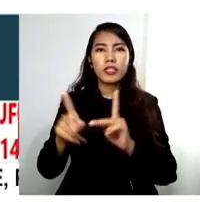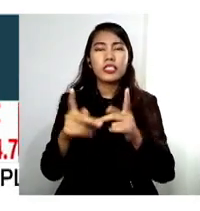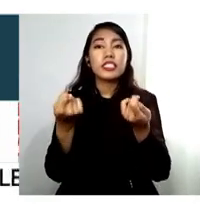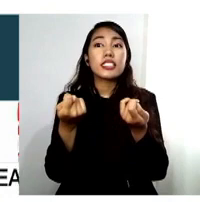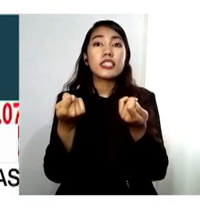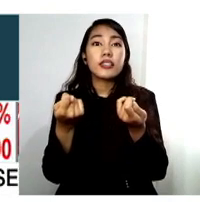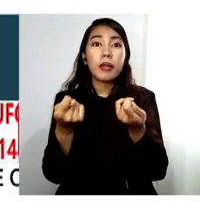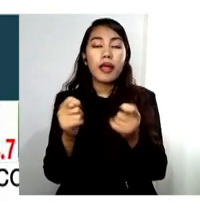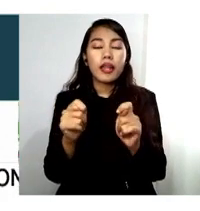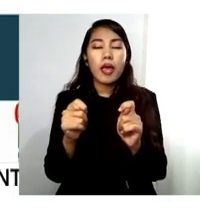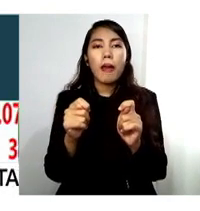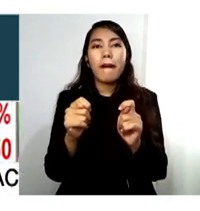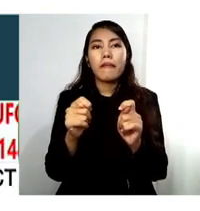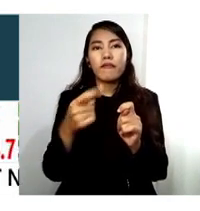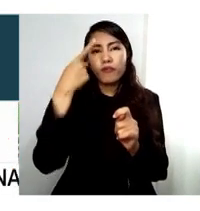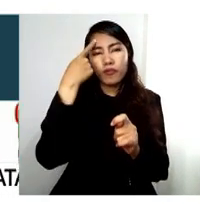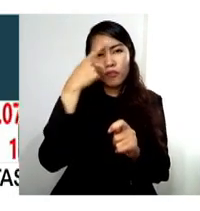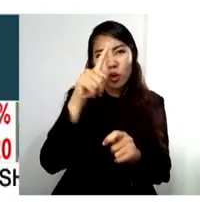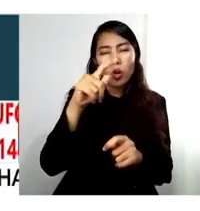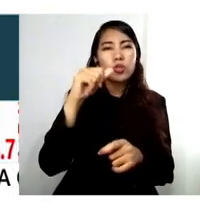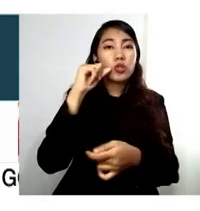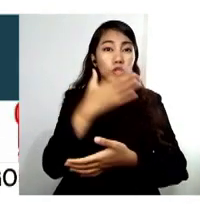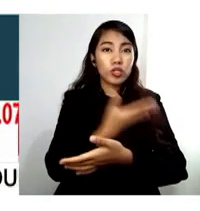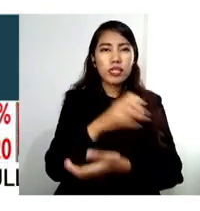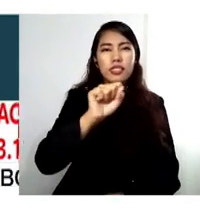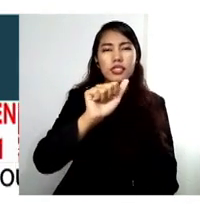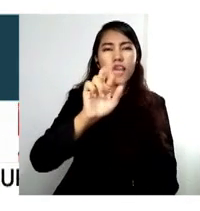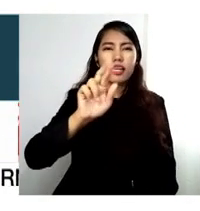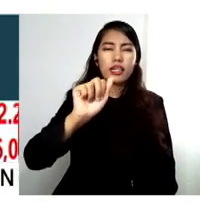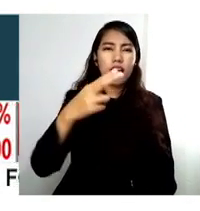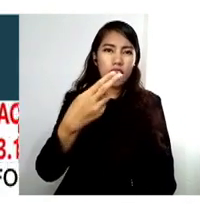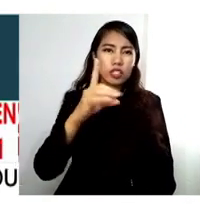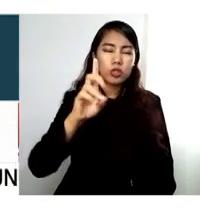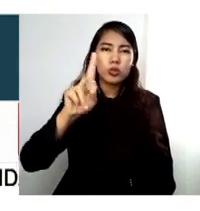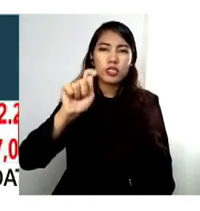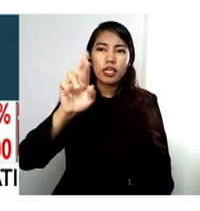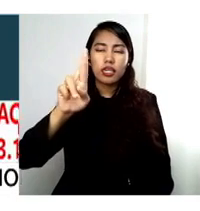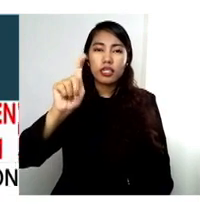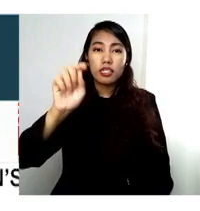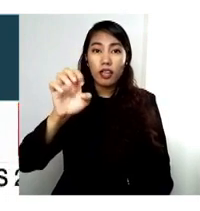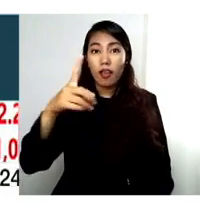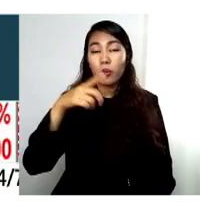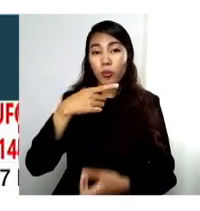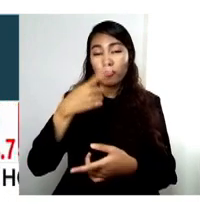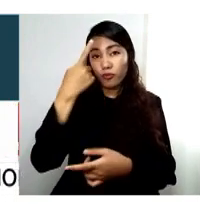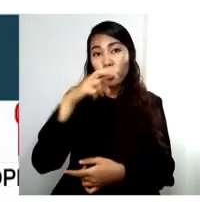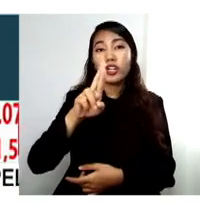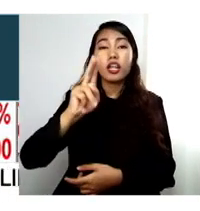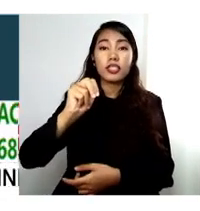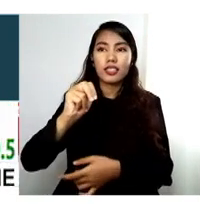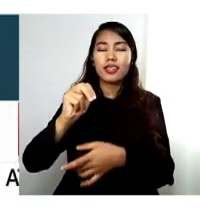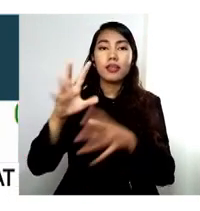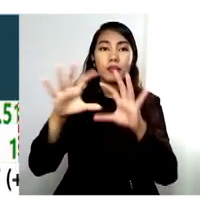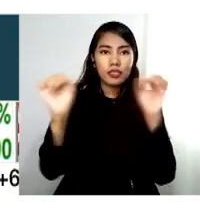City Mayor Sara Duterte Carpio? Isn't that interference as well in our local affairs? We don't know for a fact